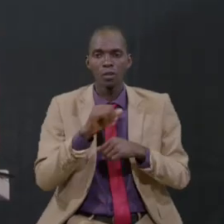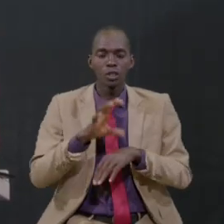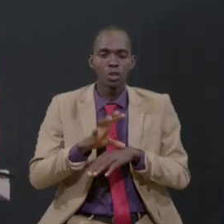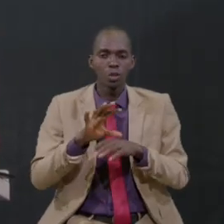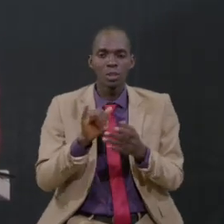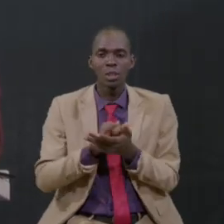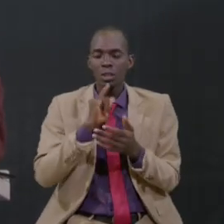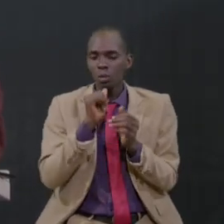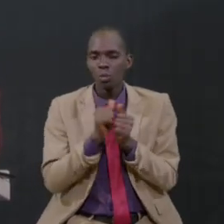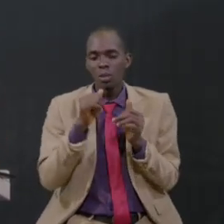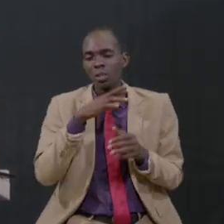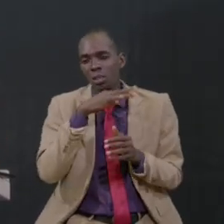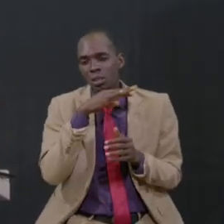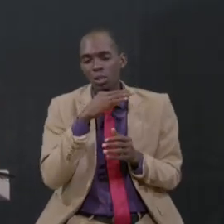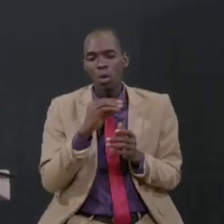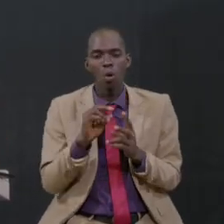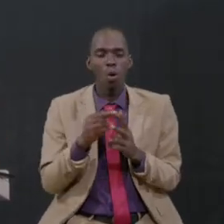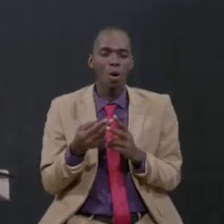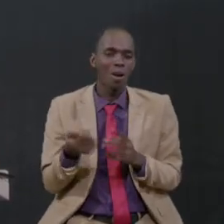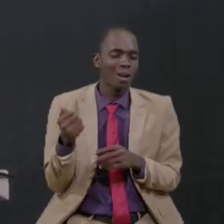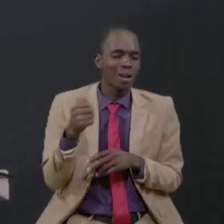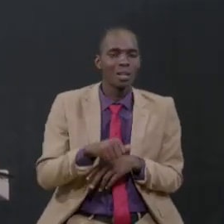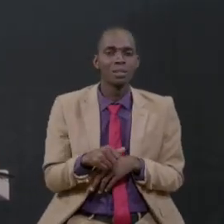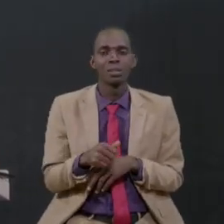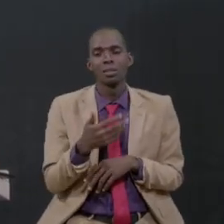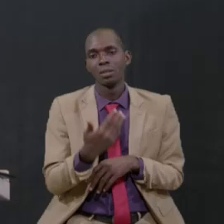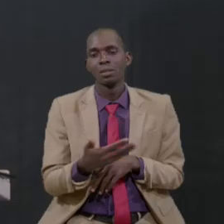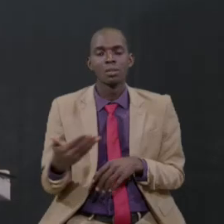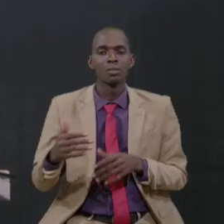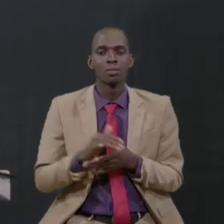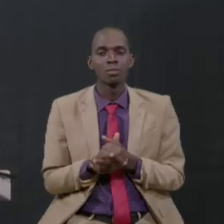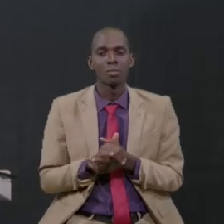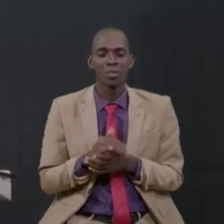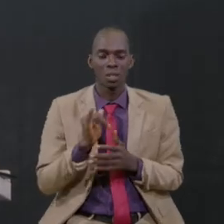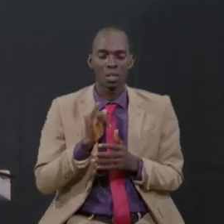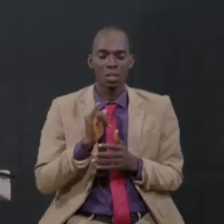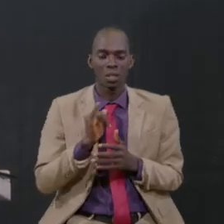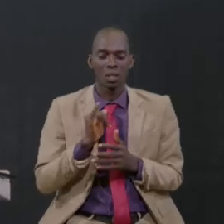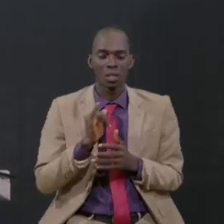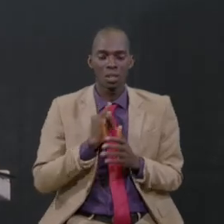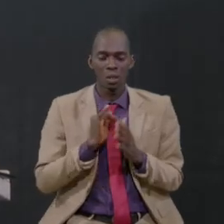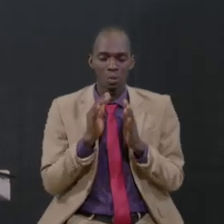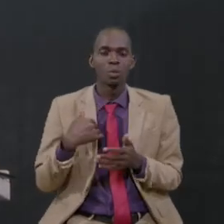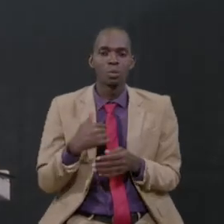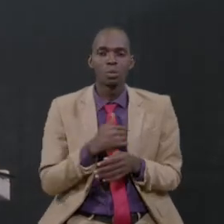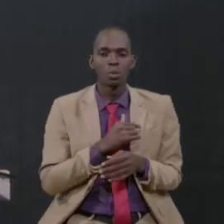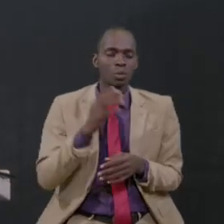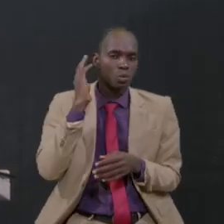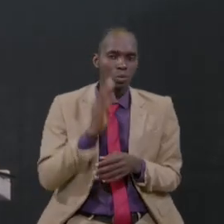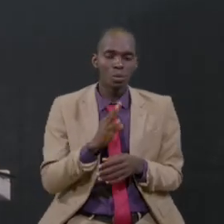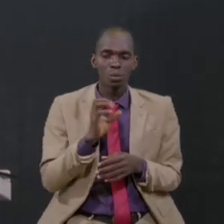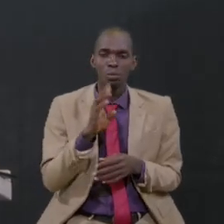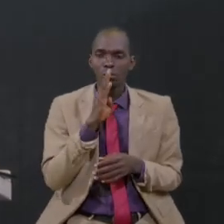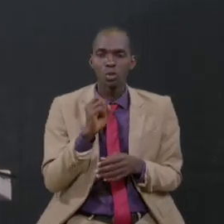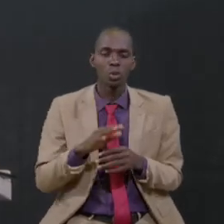or any such thing. I pray it will so prepare the church for the coming of the Lord,